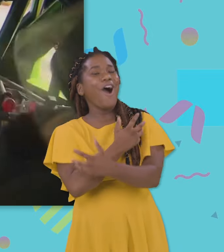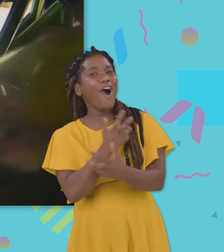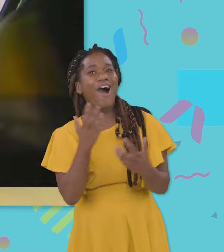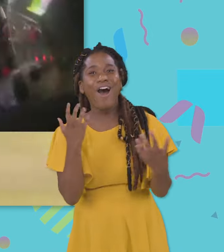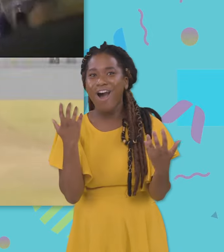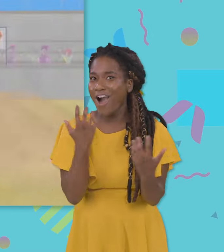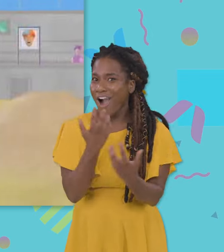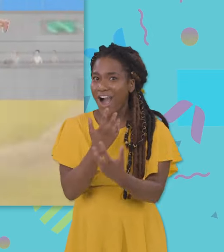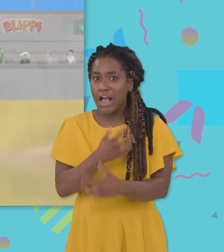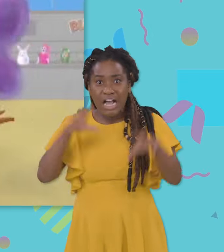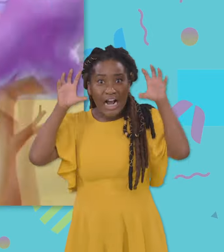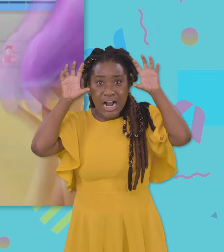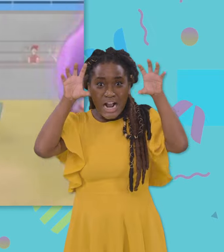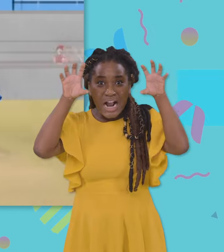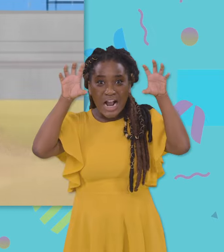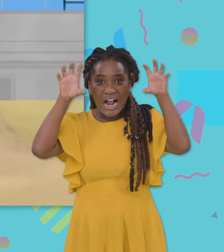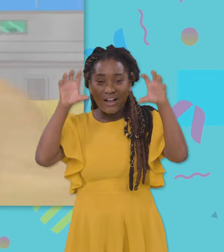Oh,